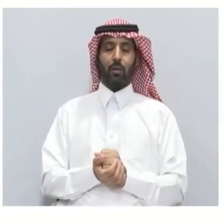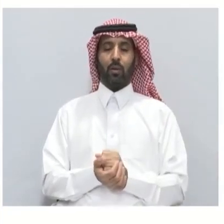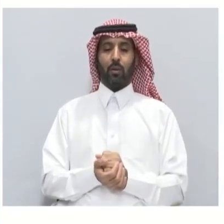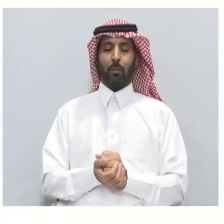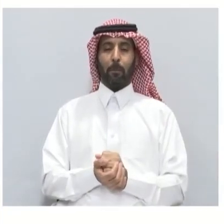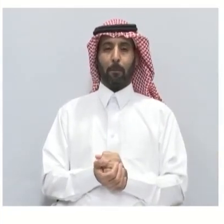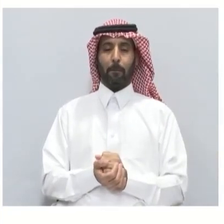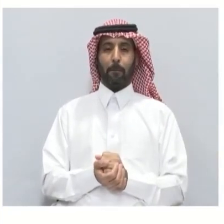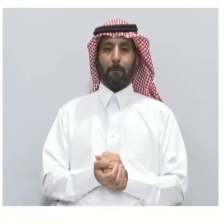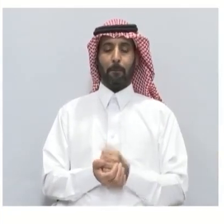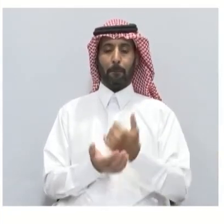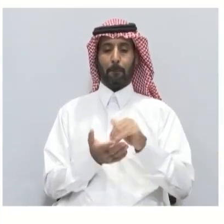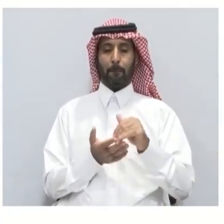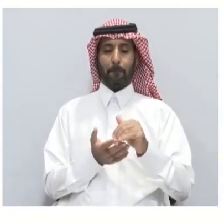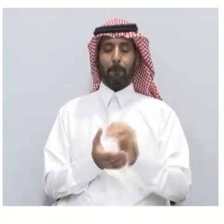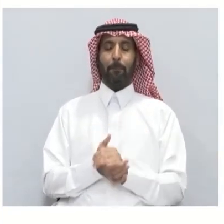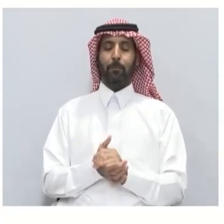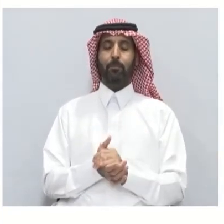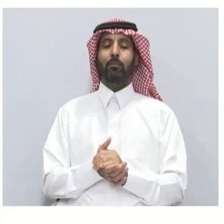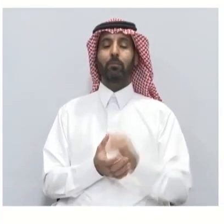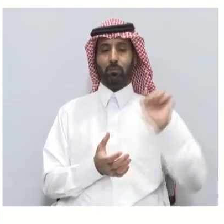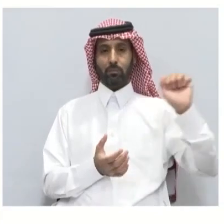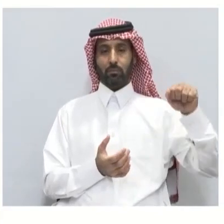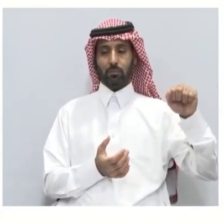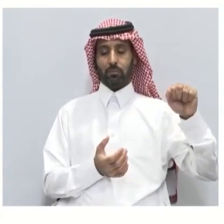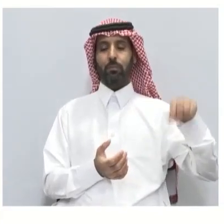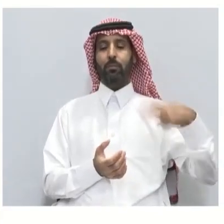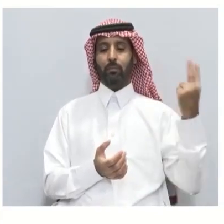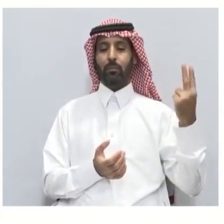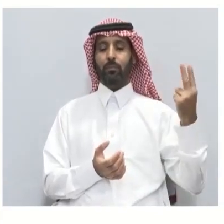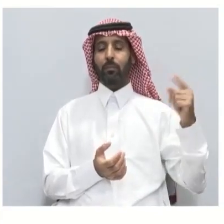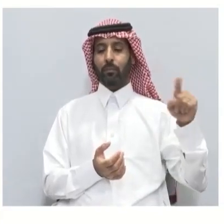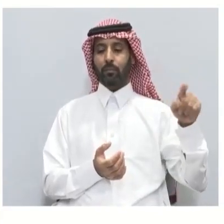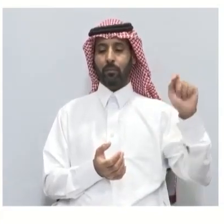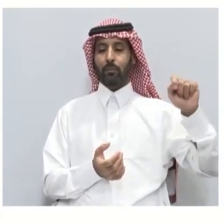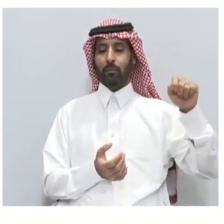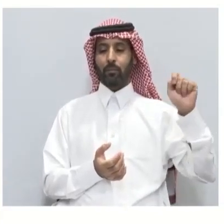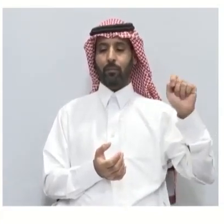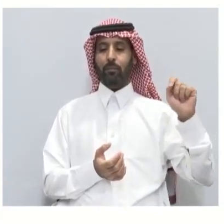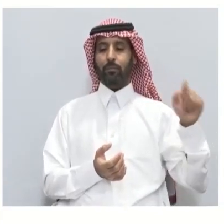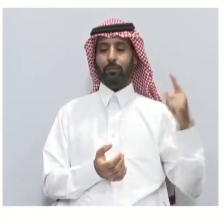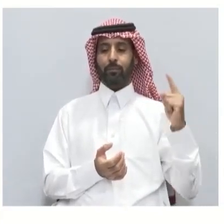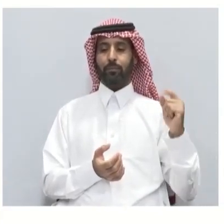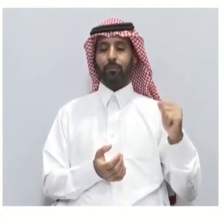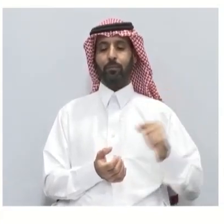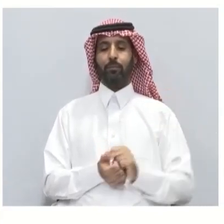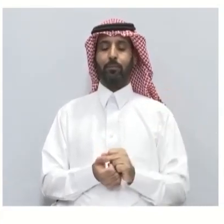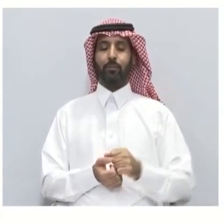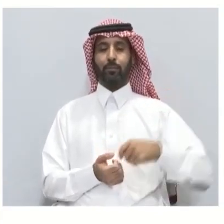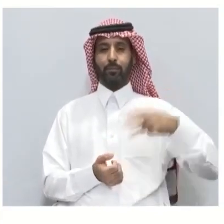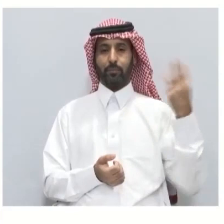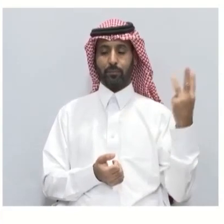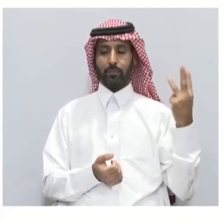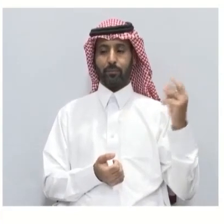a credit card theft. Yes, from the article itself, this is true. Number three, criminals with big plan,